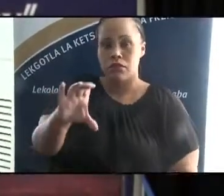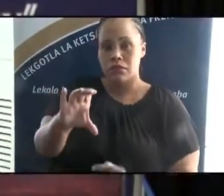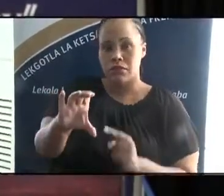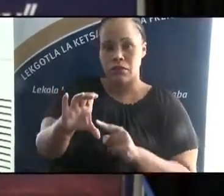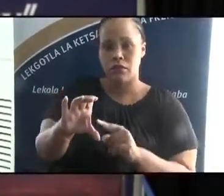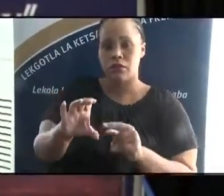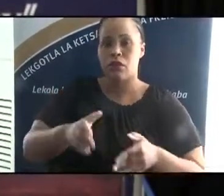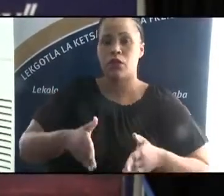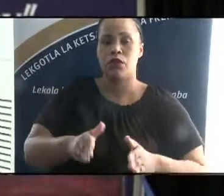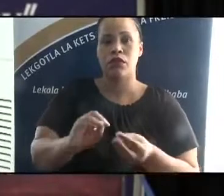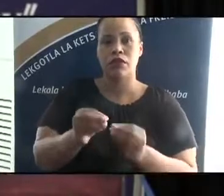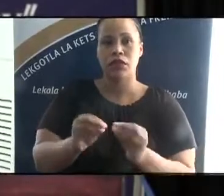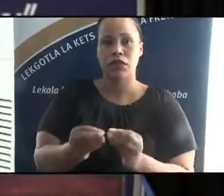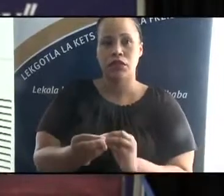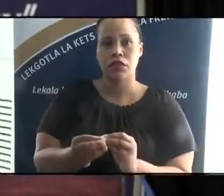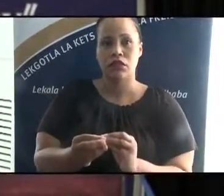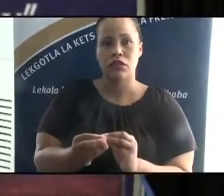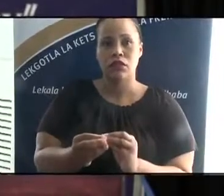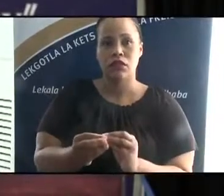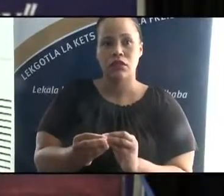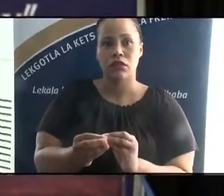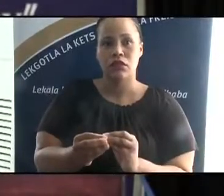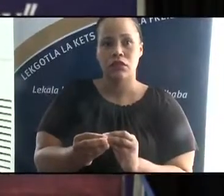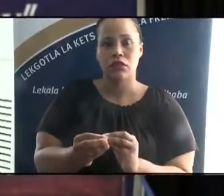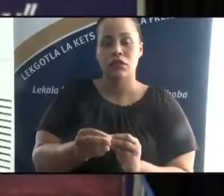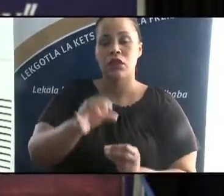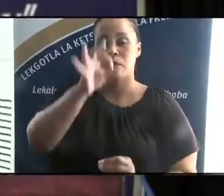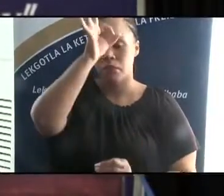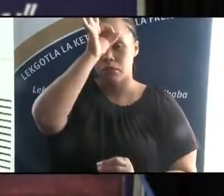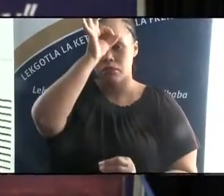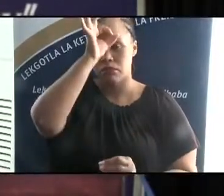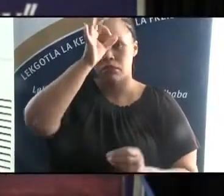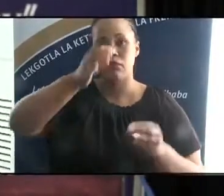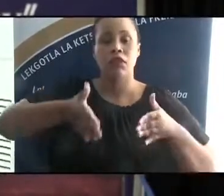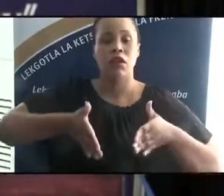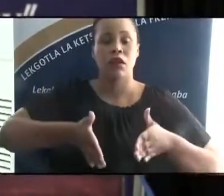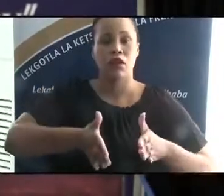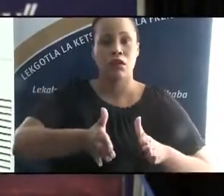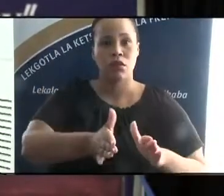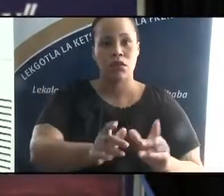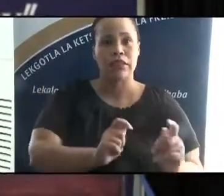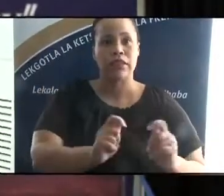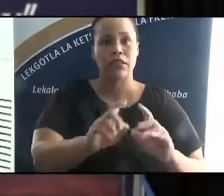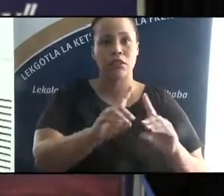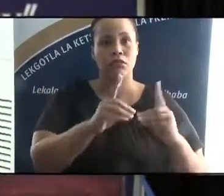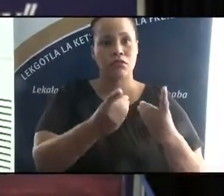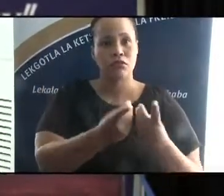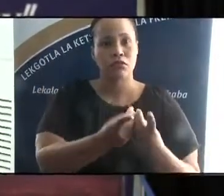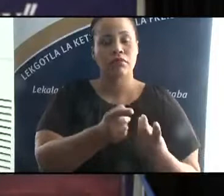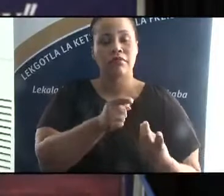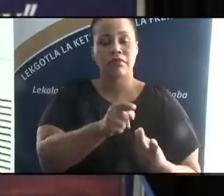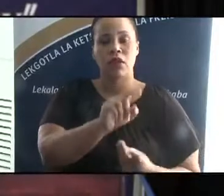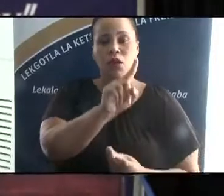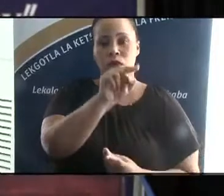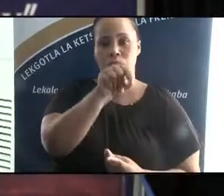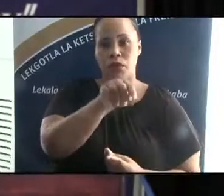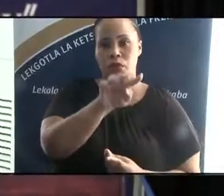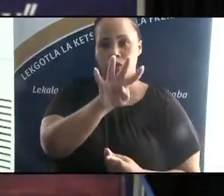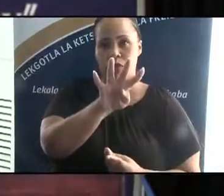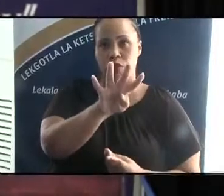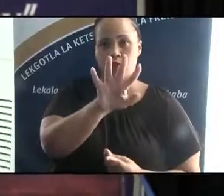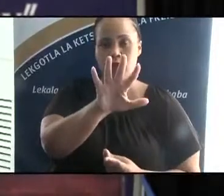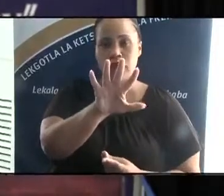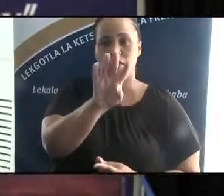Roads, Police Roads and Transport in the province has a conditional grant of 1.45